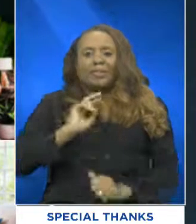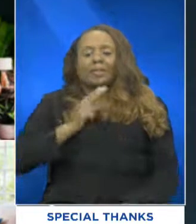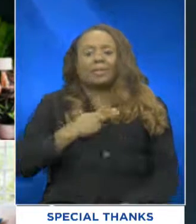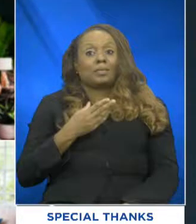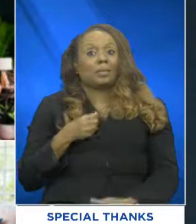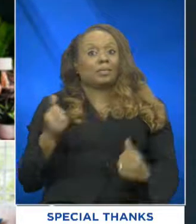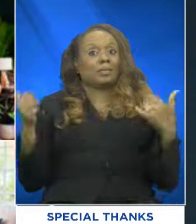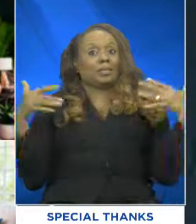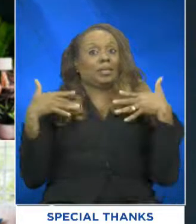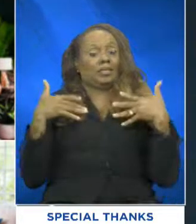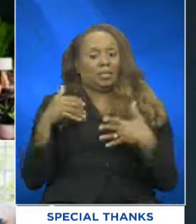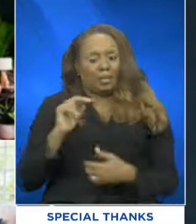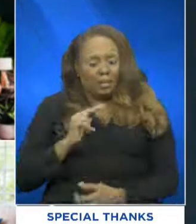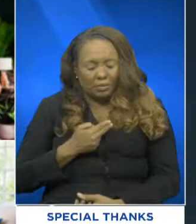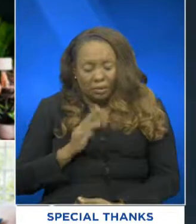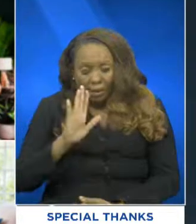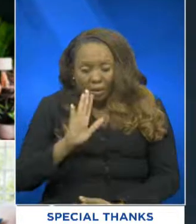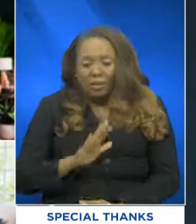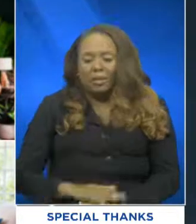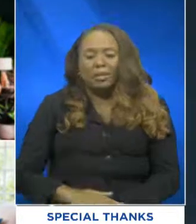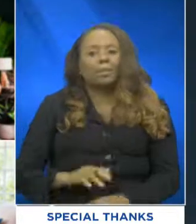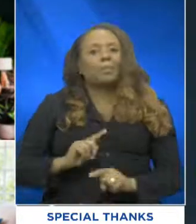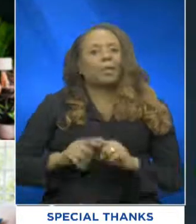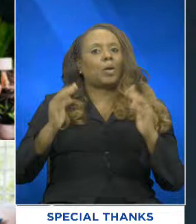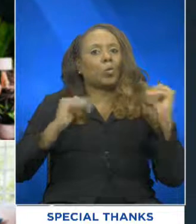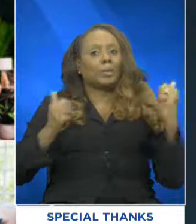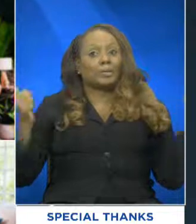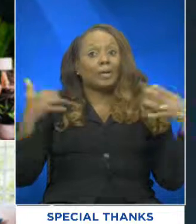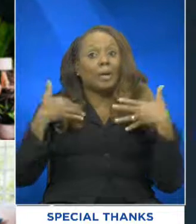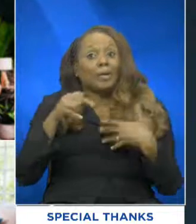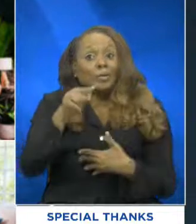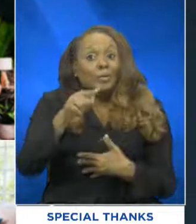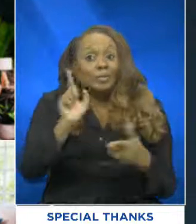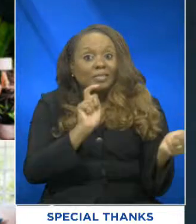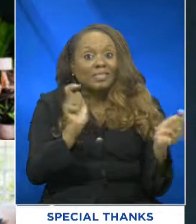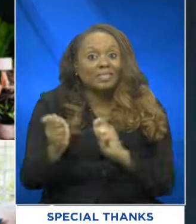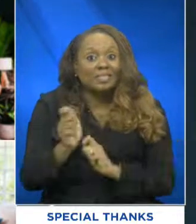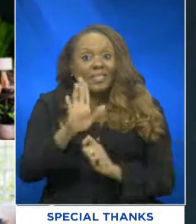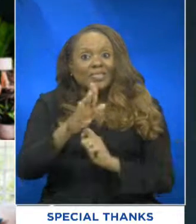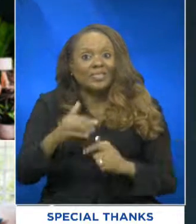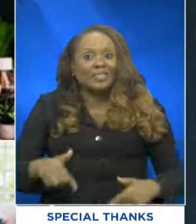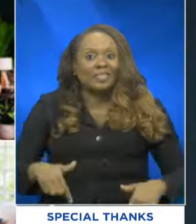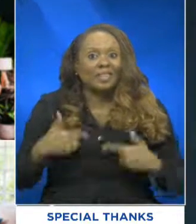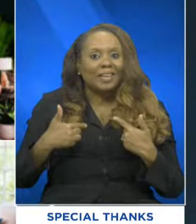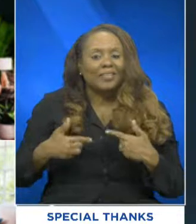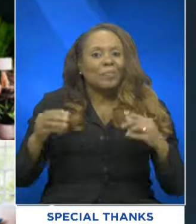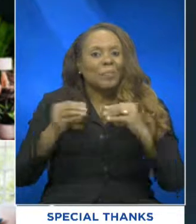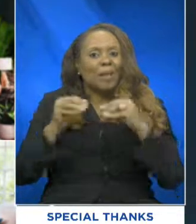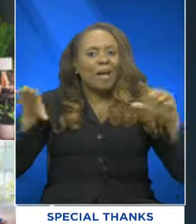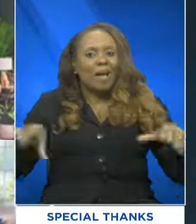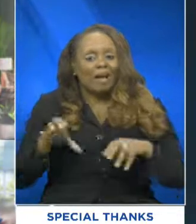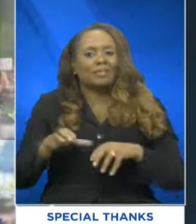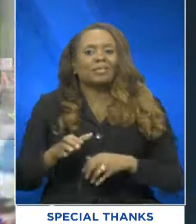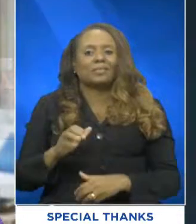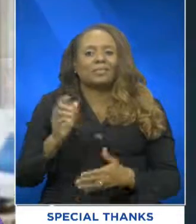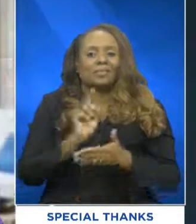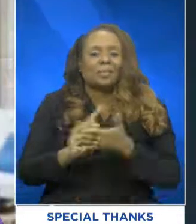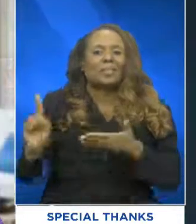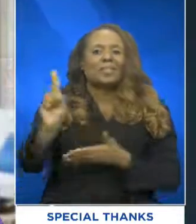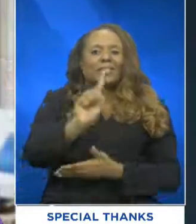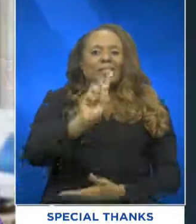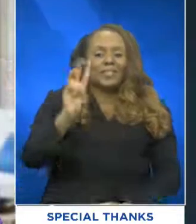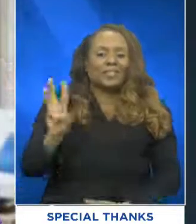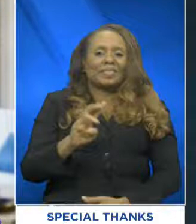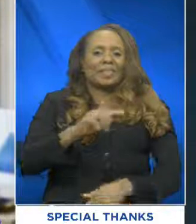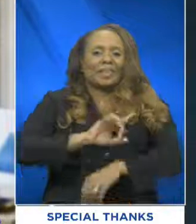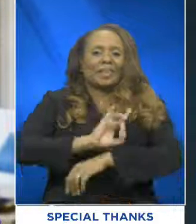scaring us, but I hope it scares you into action. And you can join us again next week